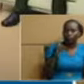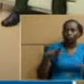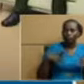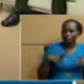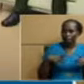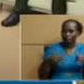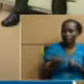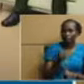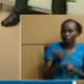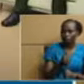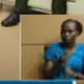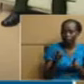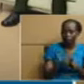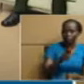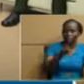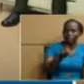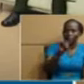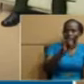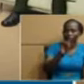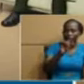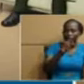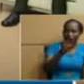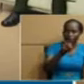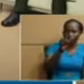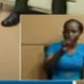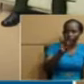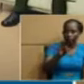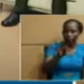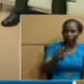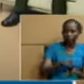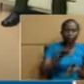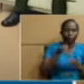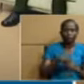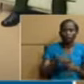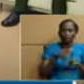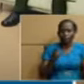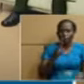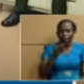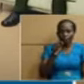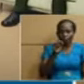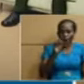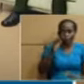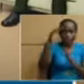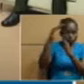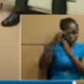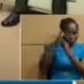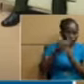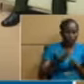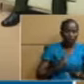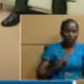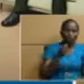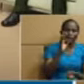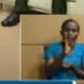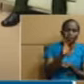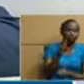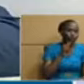schemes, including NSSF. And NSSF is the giant, of course, accounting for 13 trillion. The